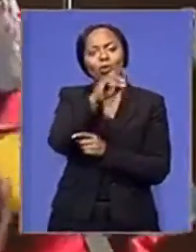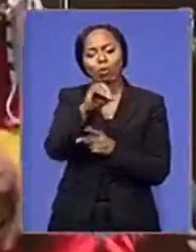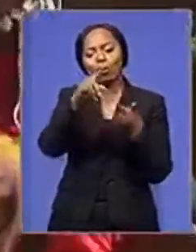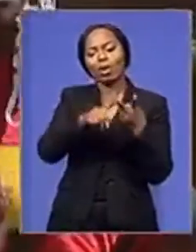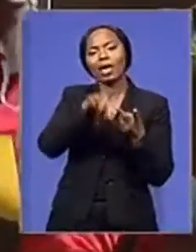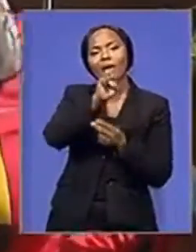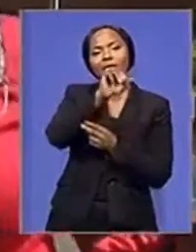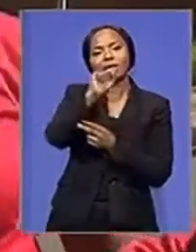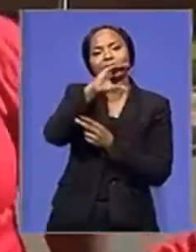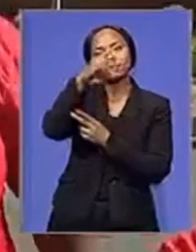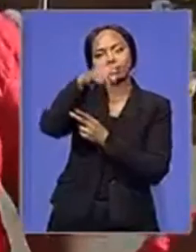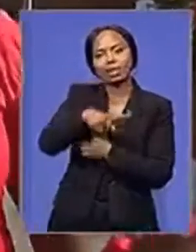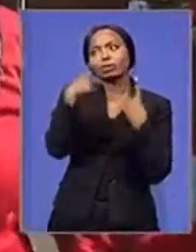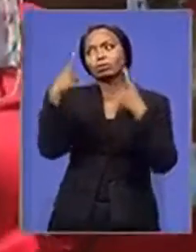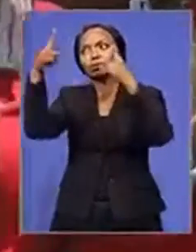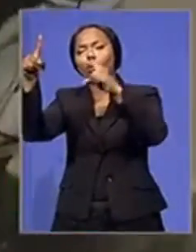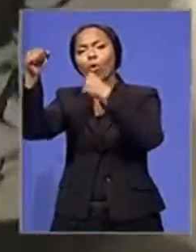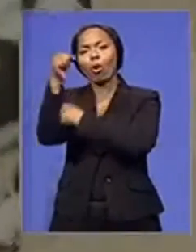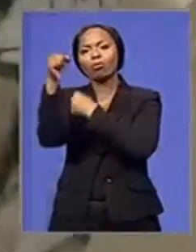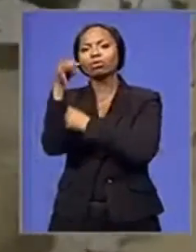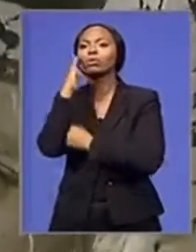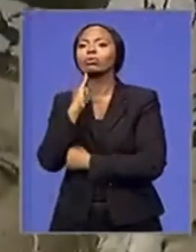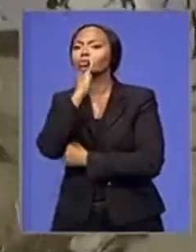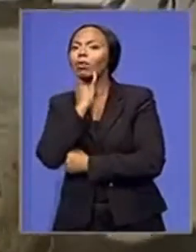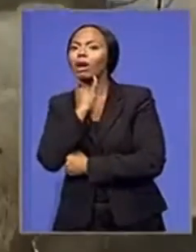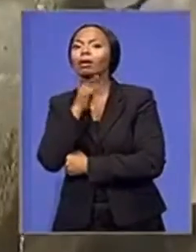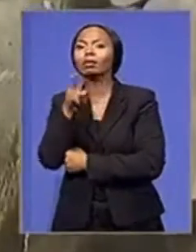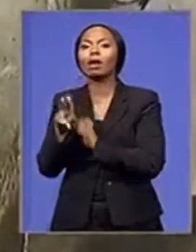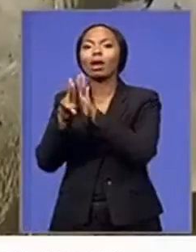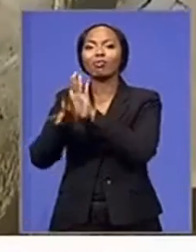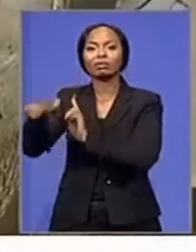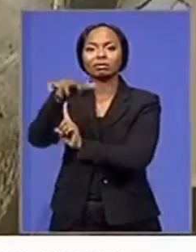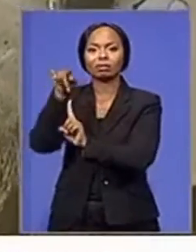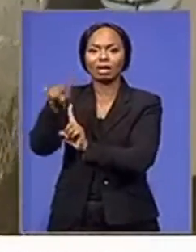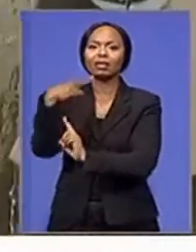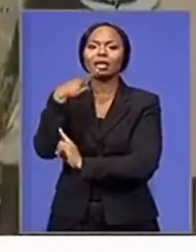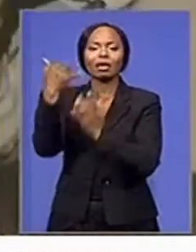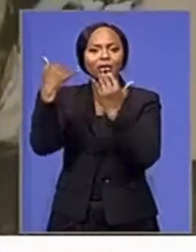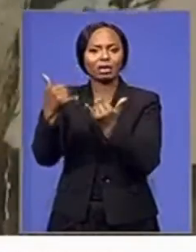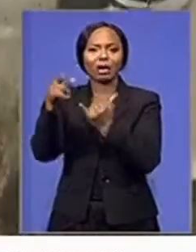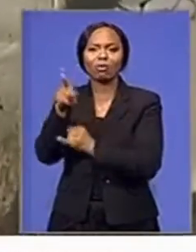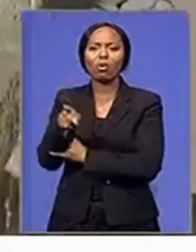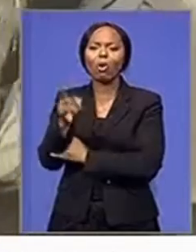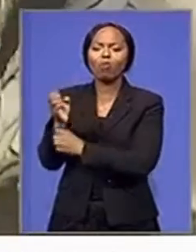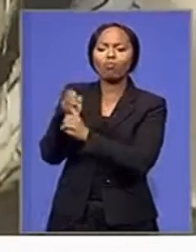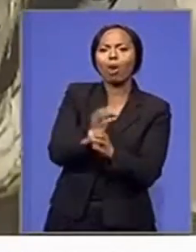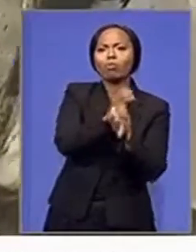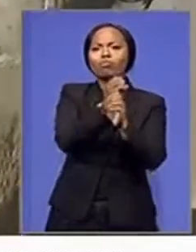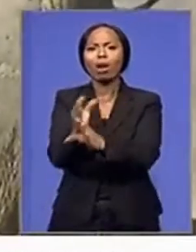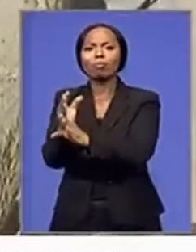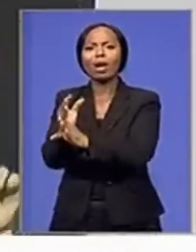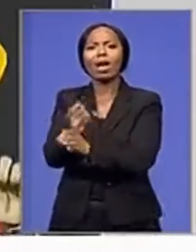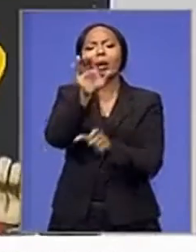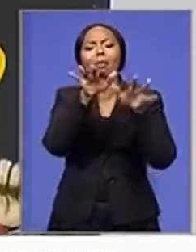ba gwantetse kwa ntlokemeding ya Israele. Ba ikuela gore go khutlisiwe ka gangwe ditiragalo tsa go boma baagi ba